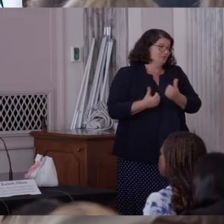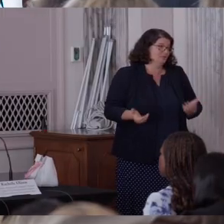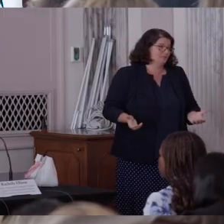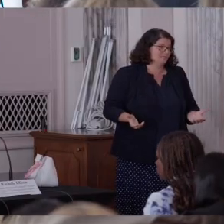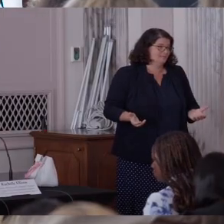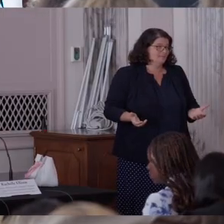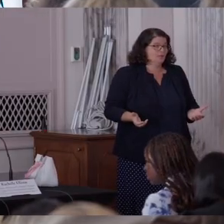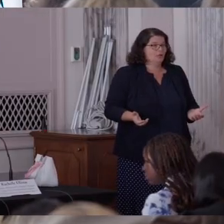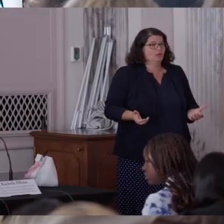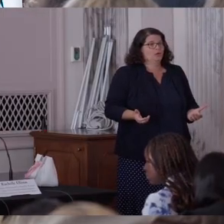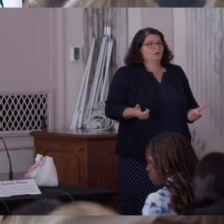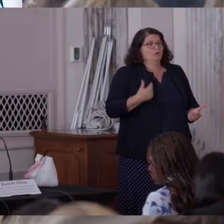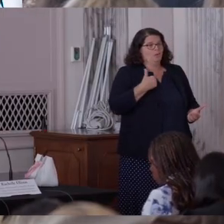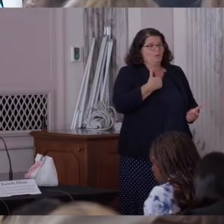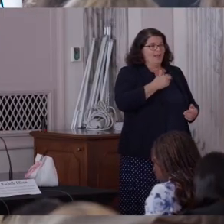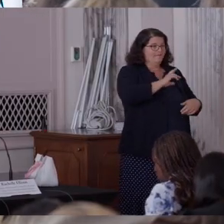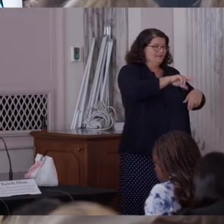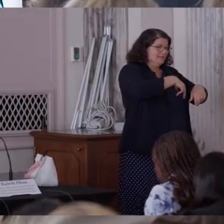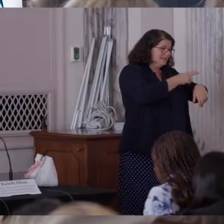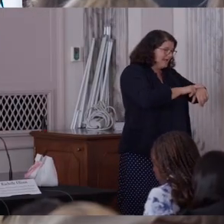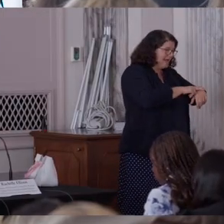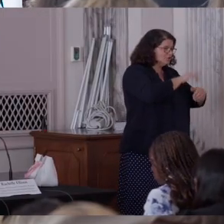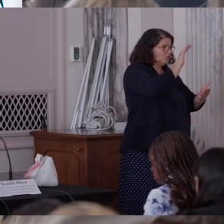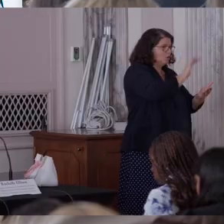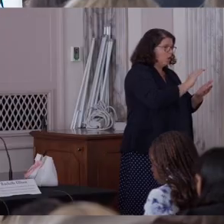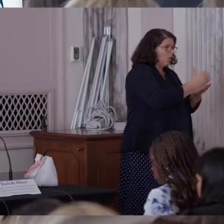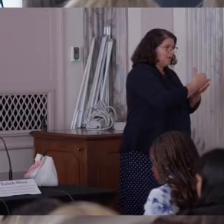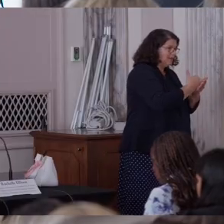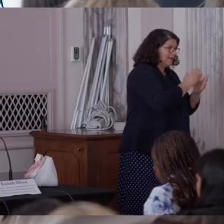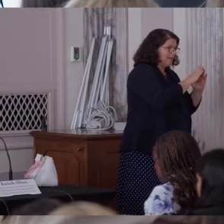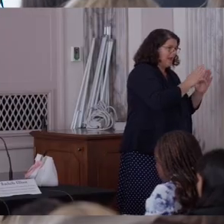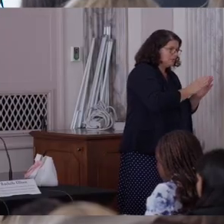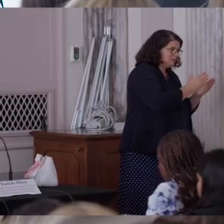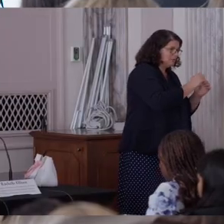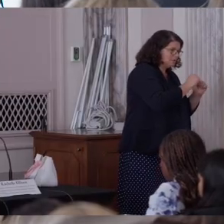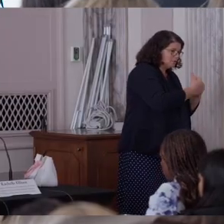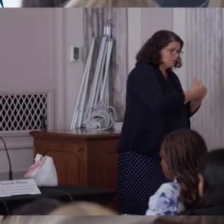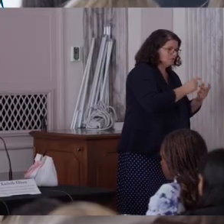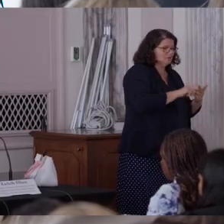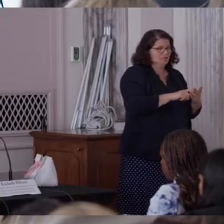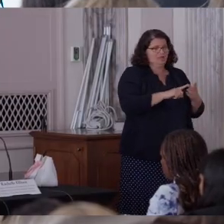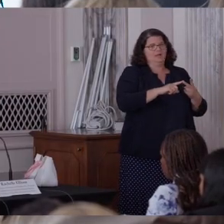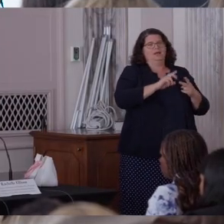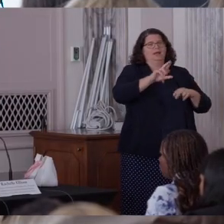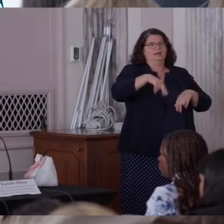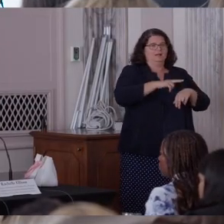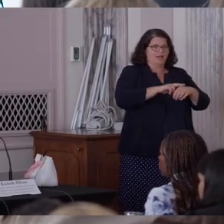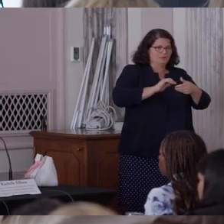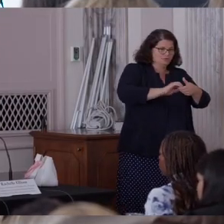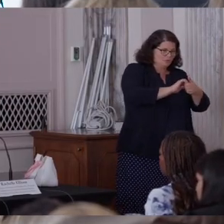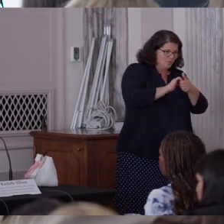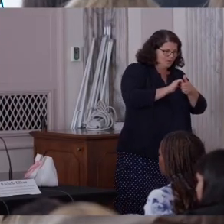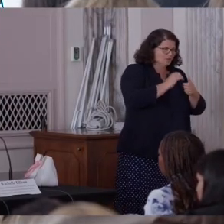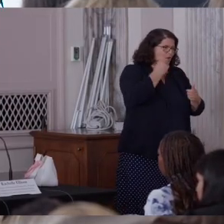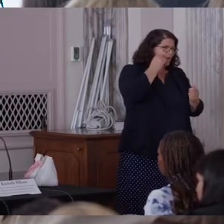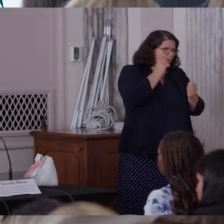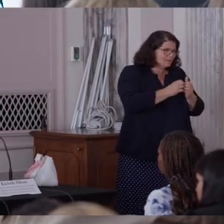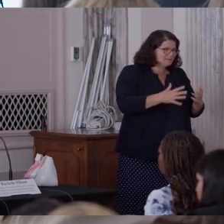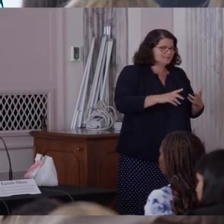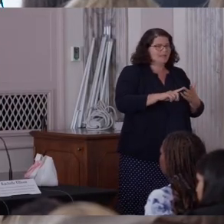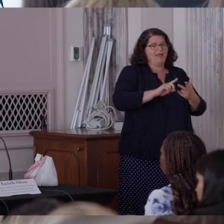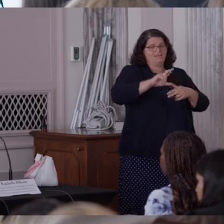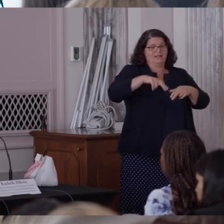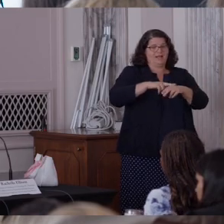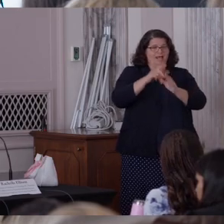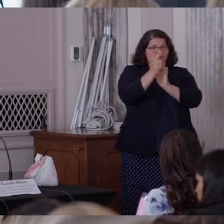Housing Coalition, the National Alliance to End Homelessness, and the National Law Center have brought suit. And it was